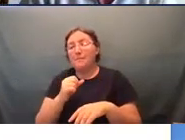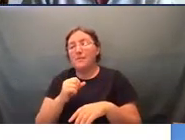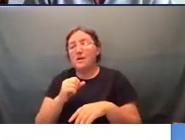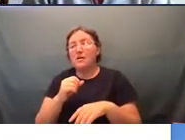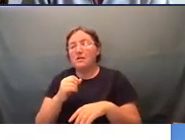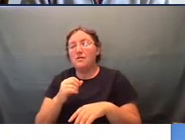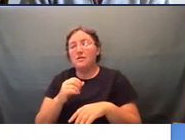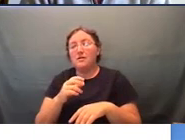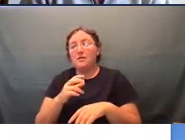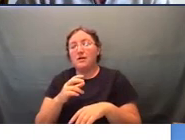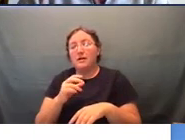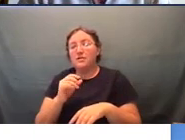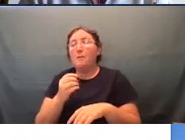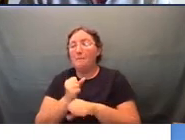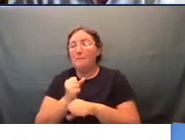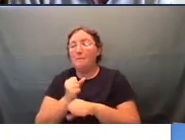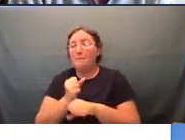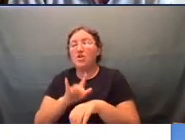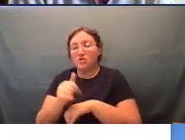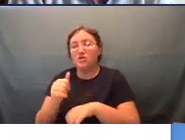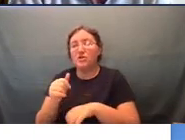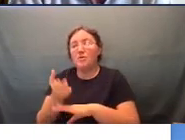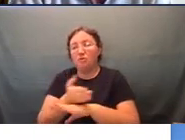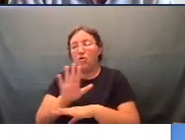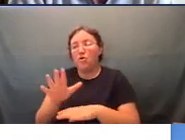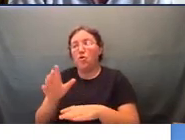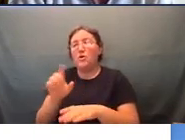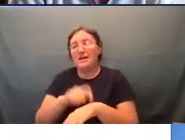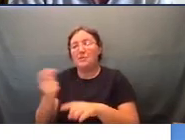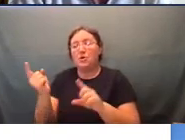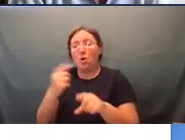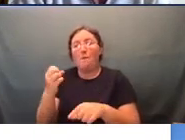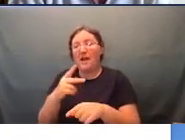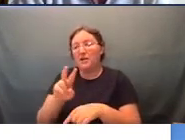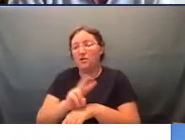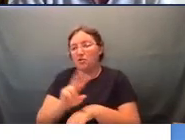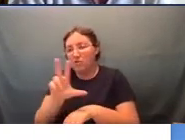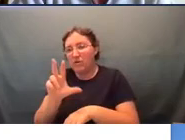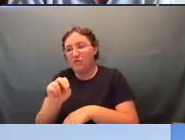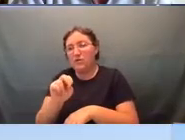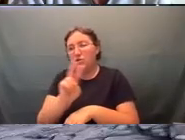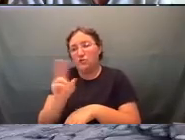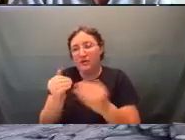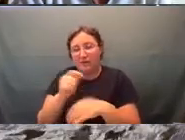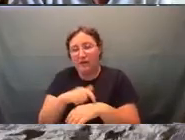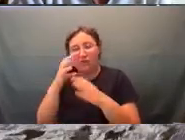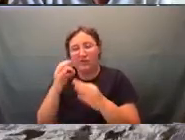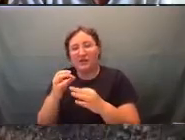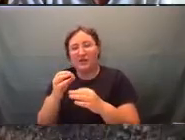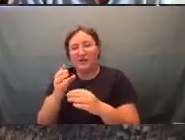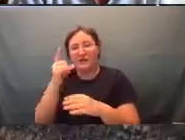o'clock, whatever our turnaround time is, because we need to do it all again on our way back down the route.